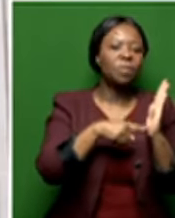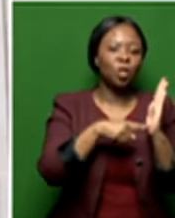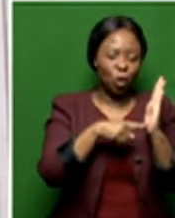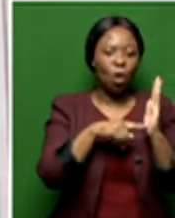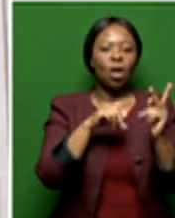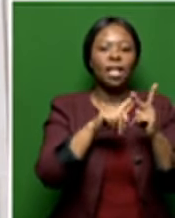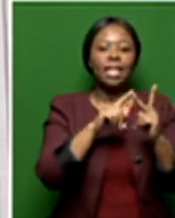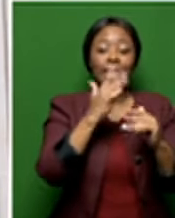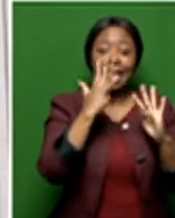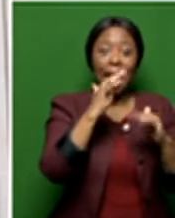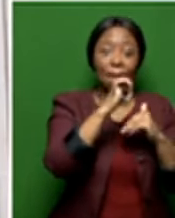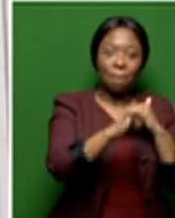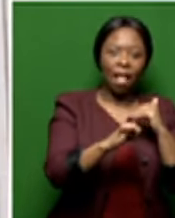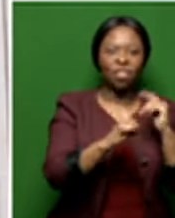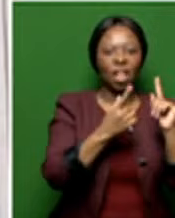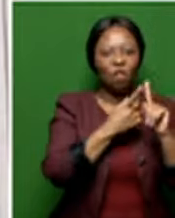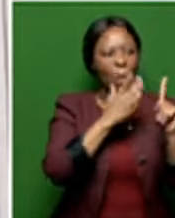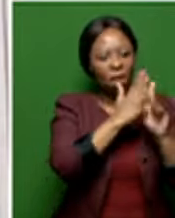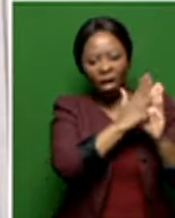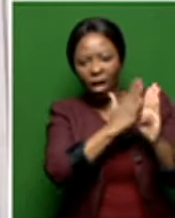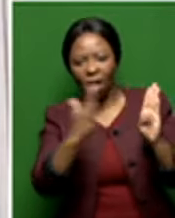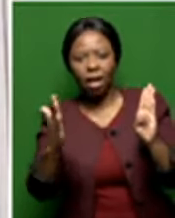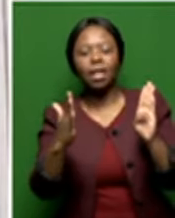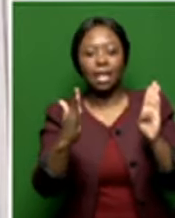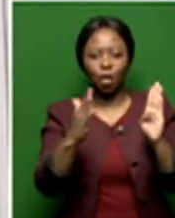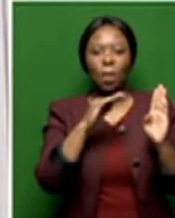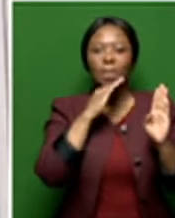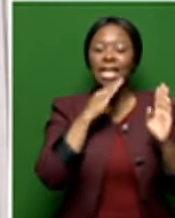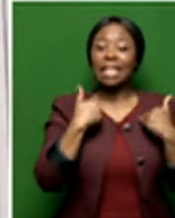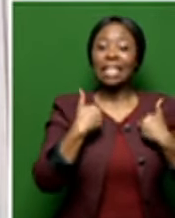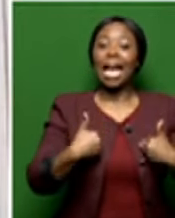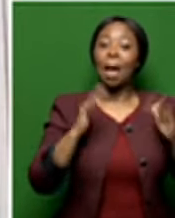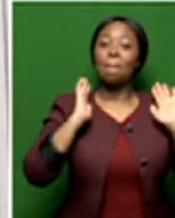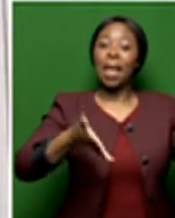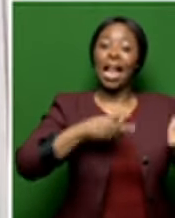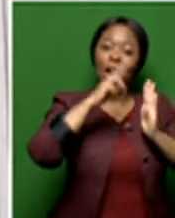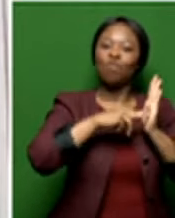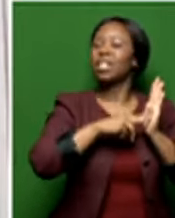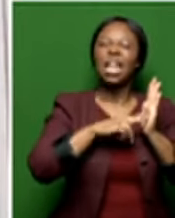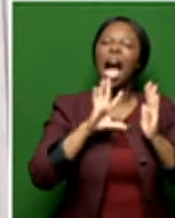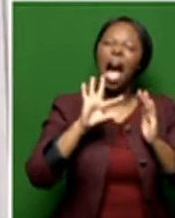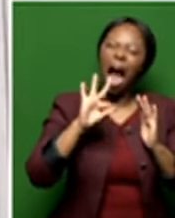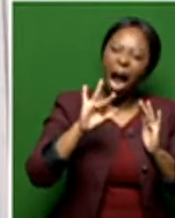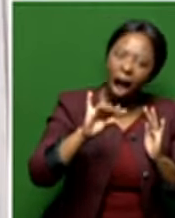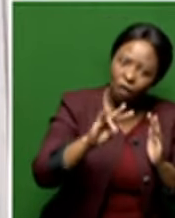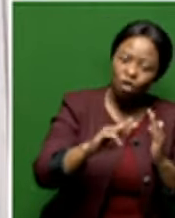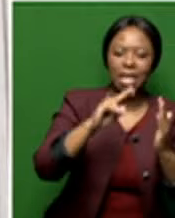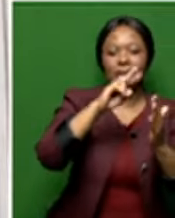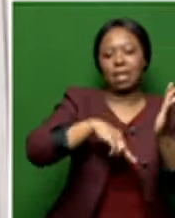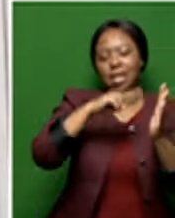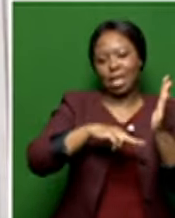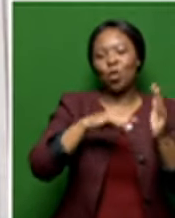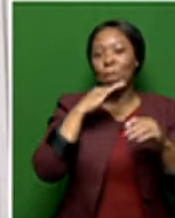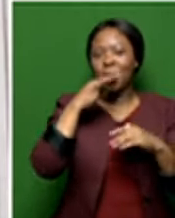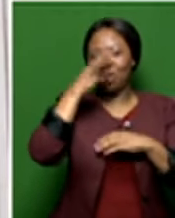cover in the past 10 months, but it's something you don't just read on a Sunday. It's something you go to every day. So that's what the musical